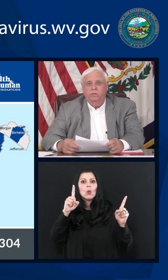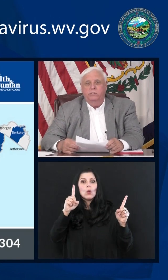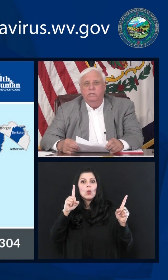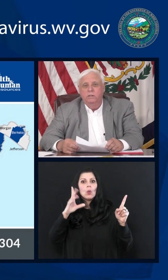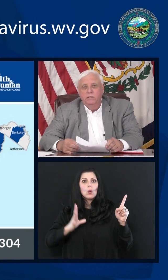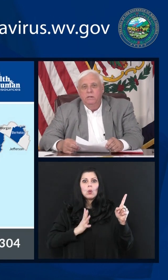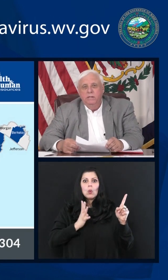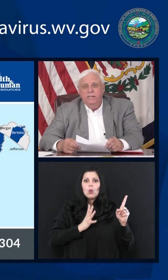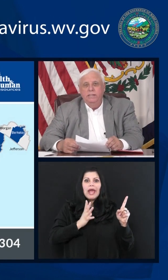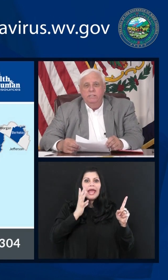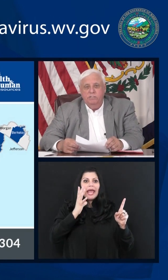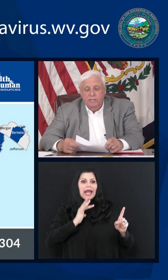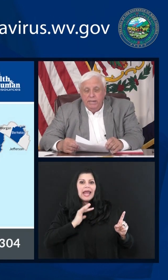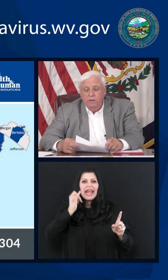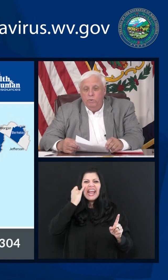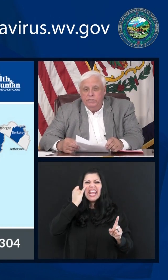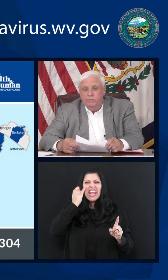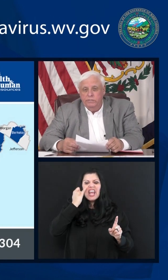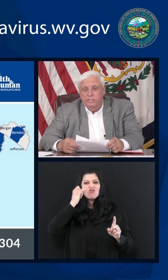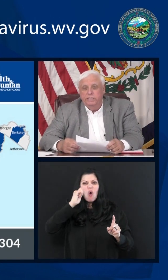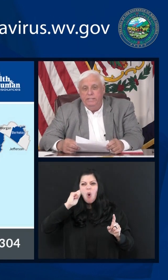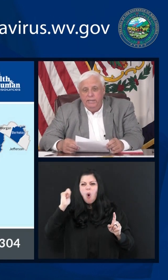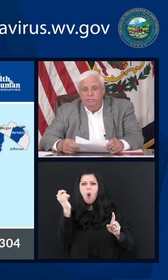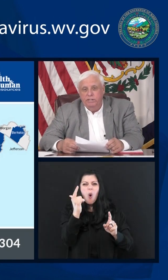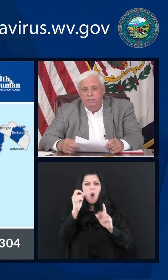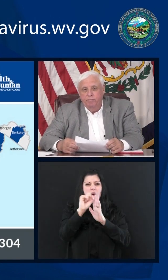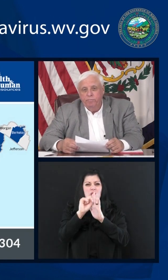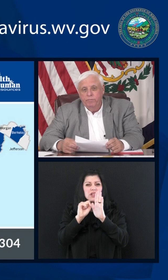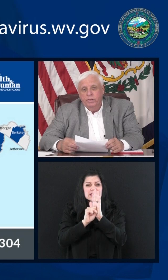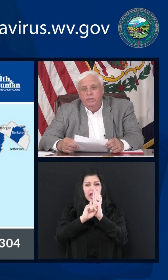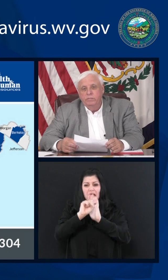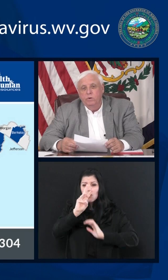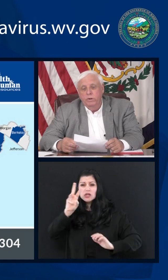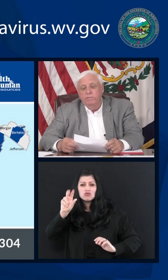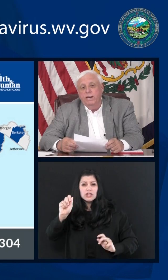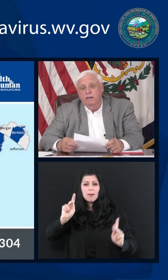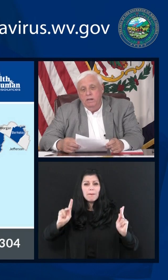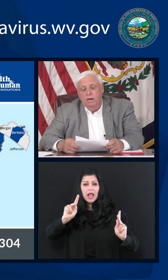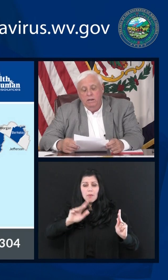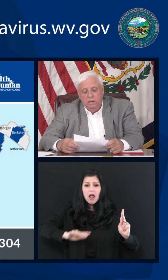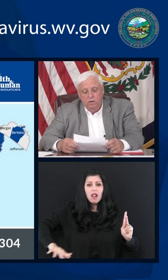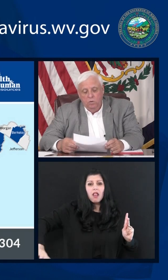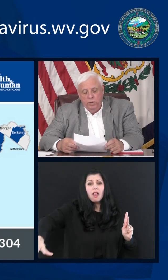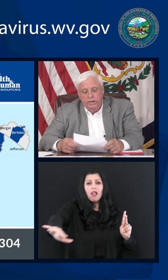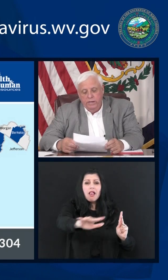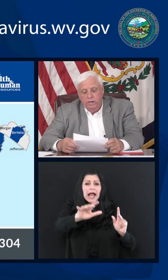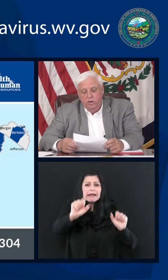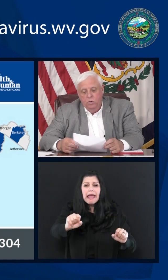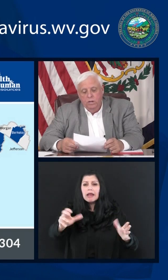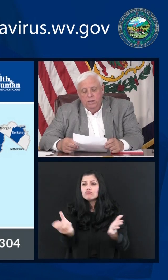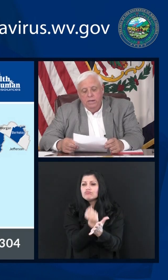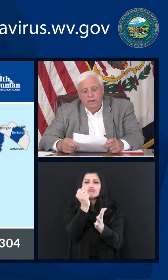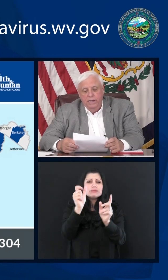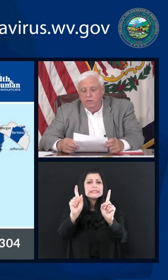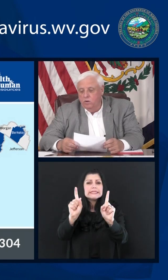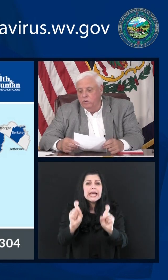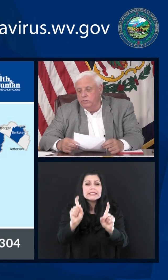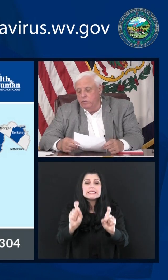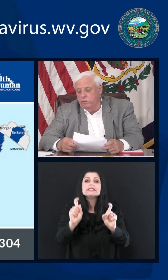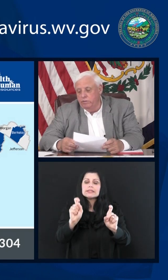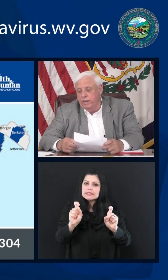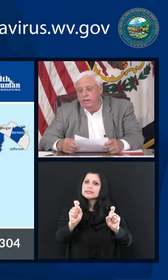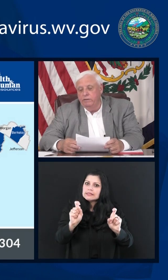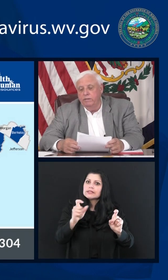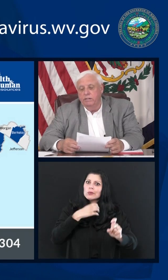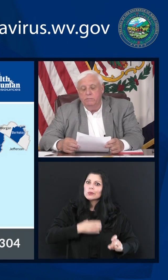single person in the state of West Virginia tested. So we've got a long way to go, and I encourage